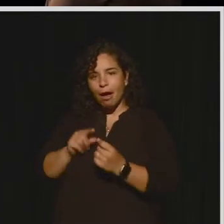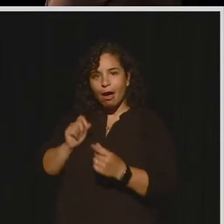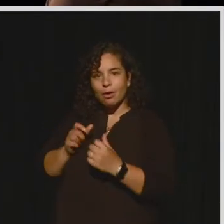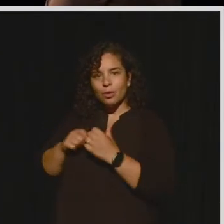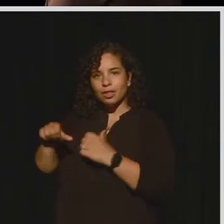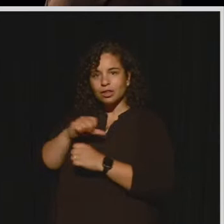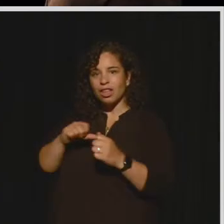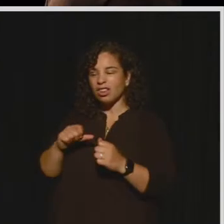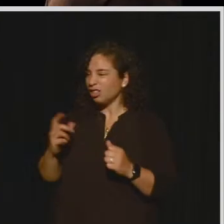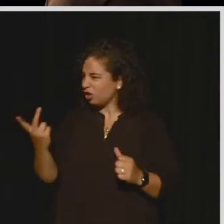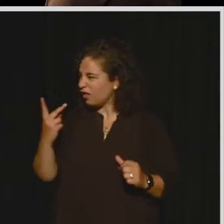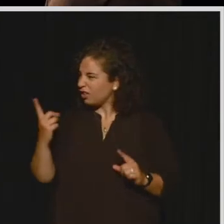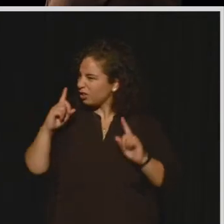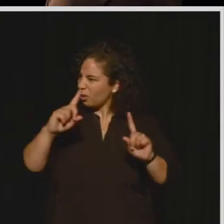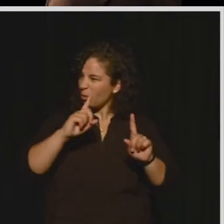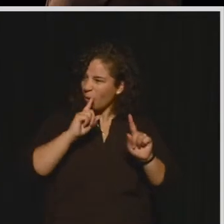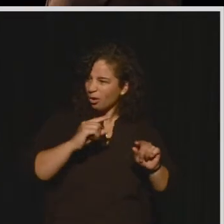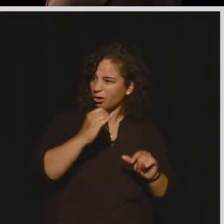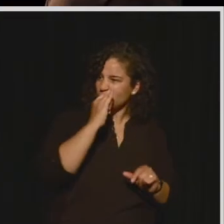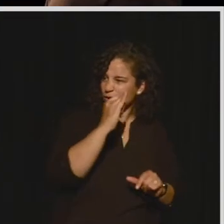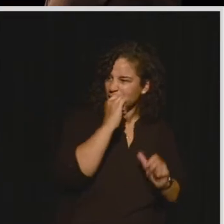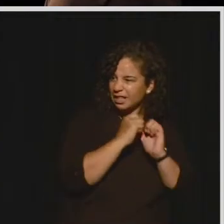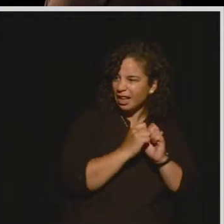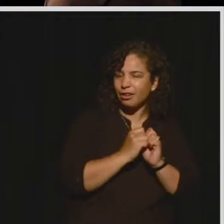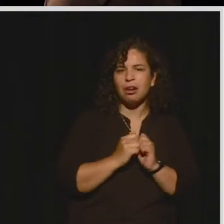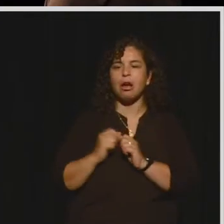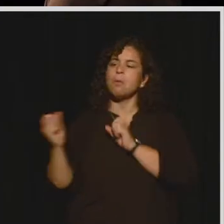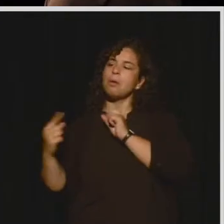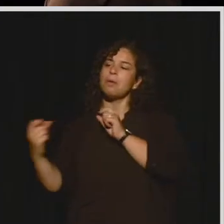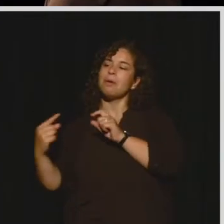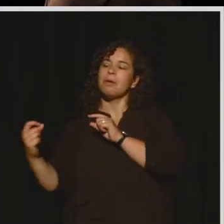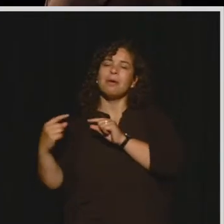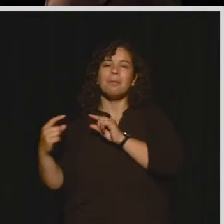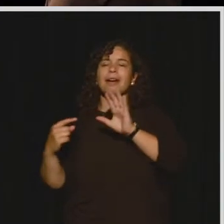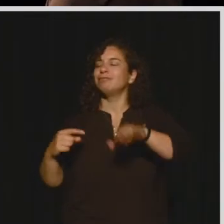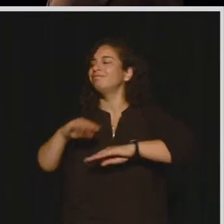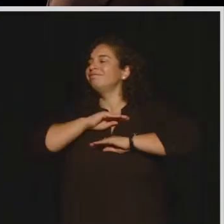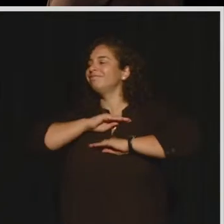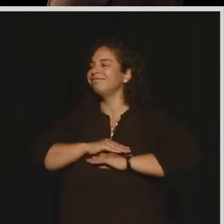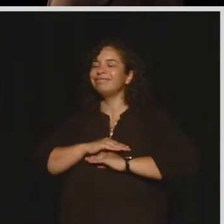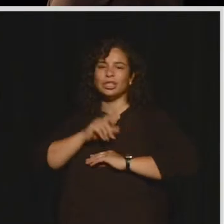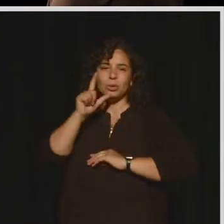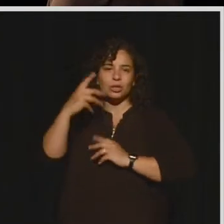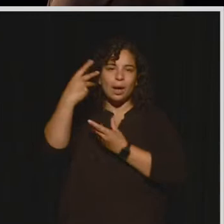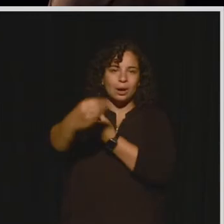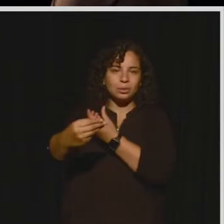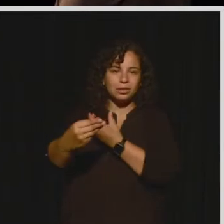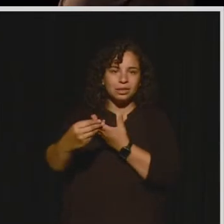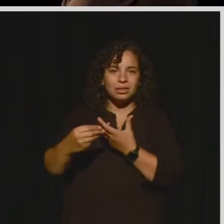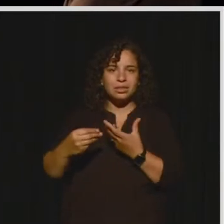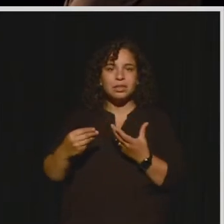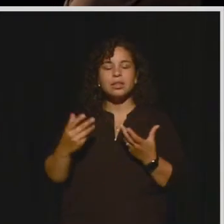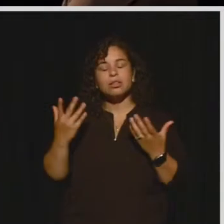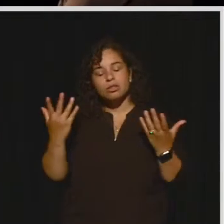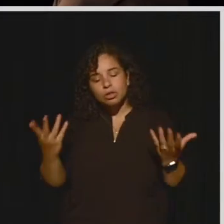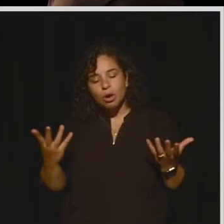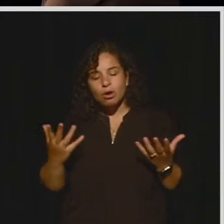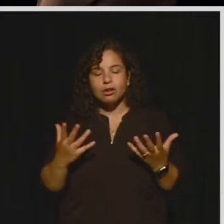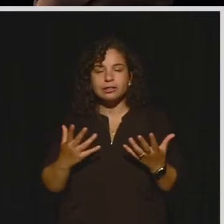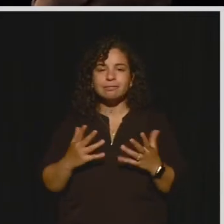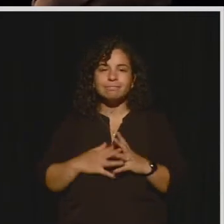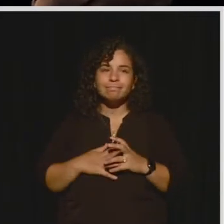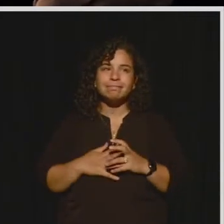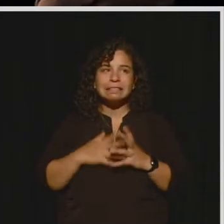So I unfortunately, because I said, the history is there. They were the root